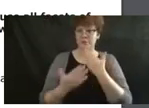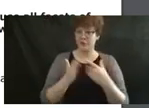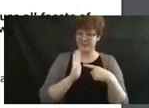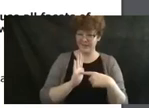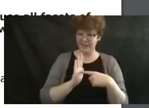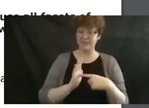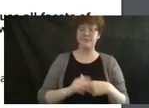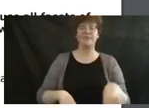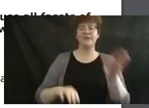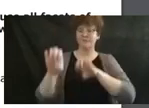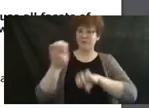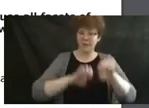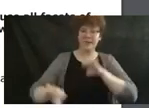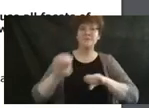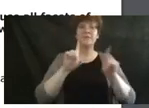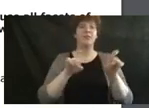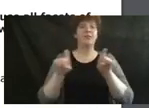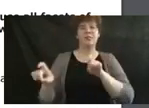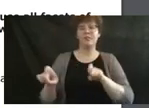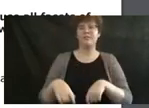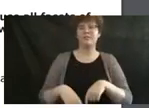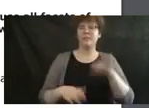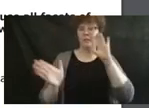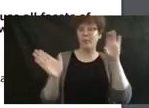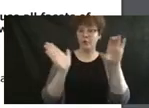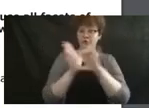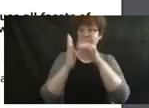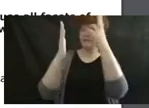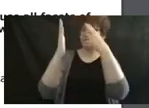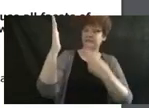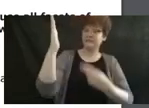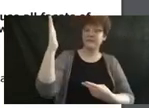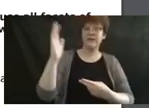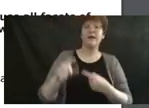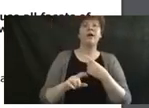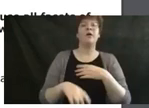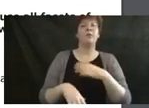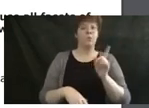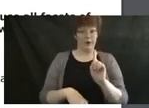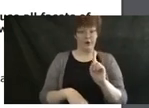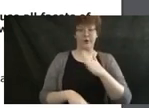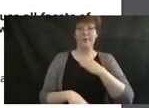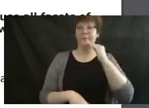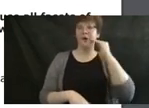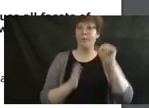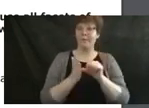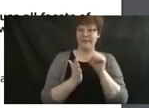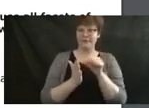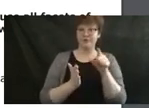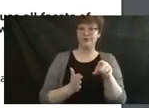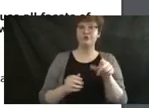or portraits that I have on my homepage for the